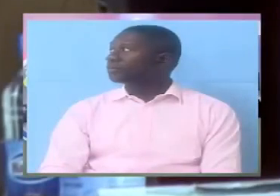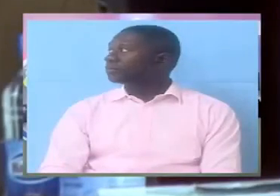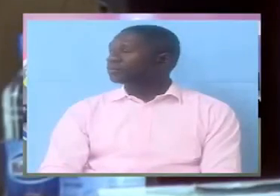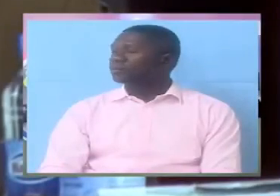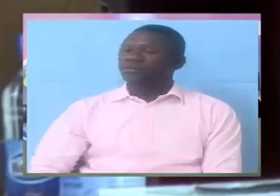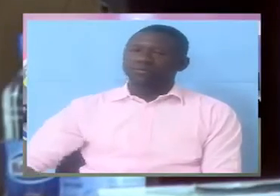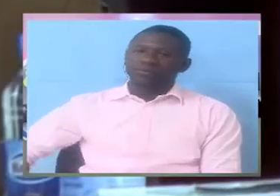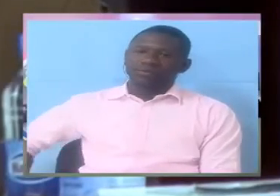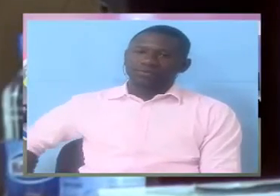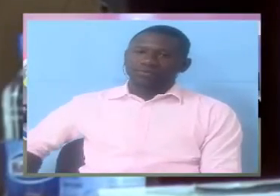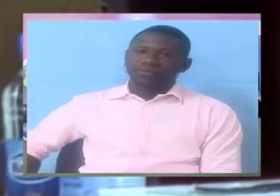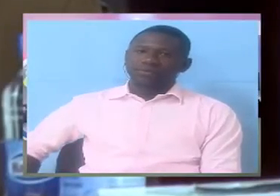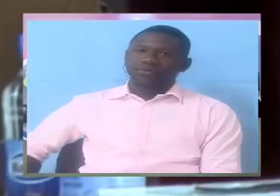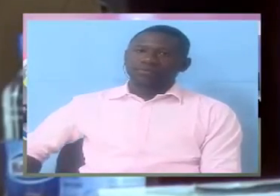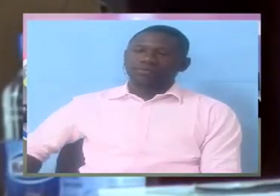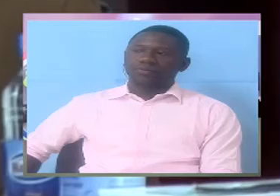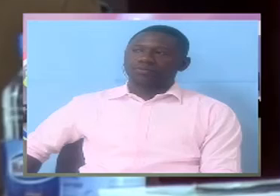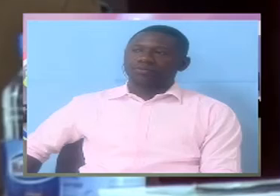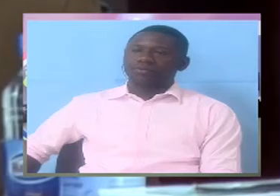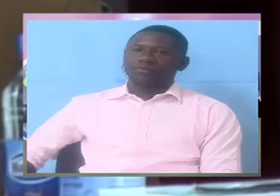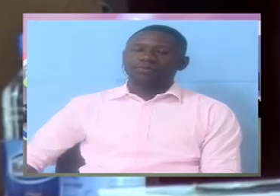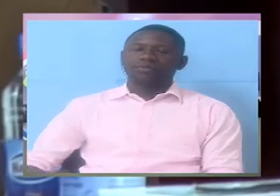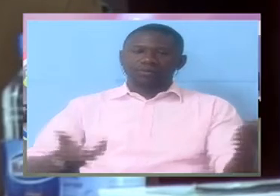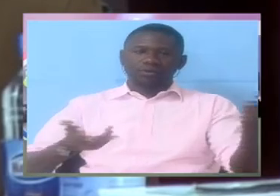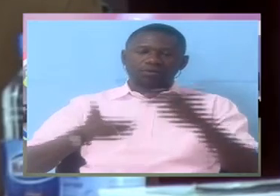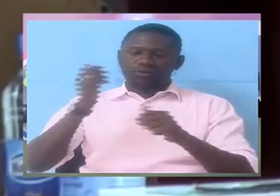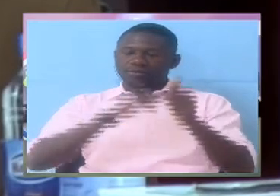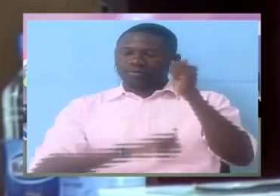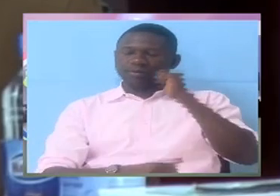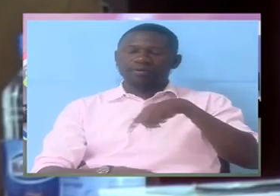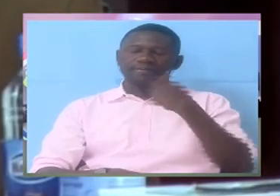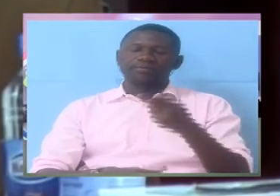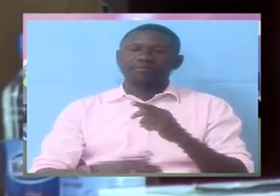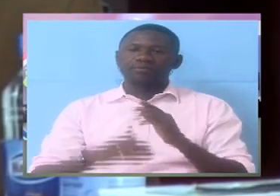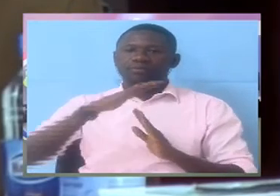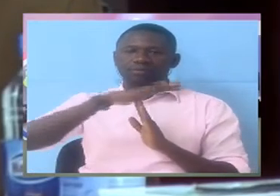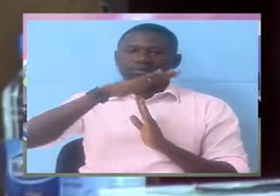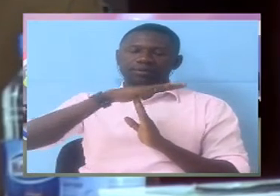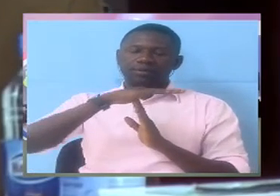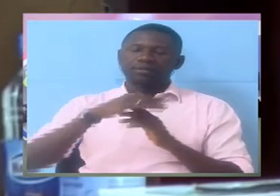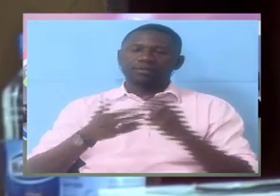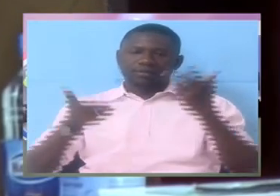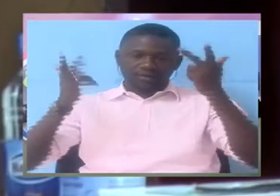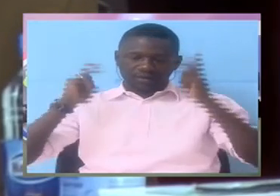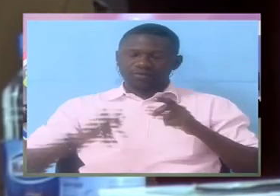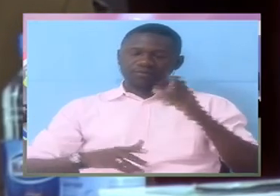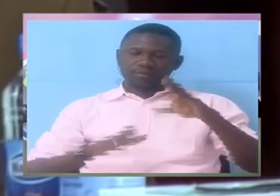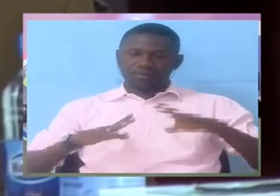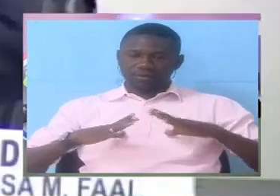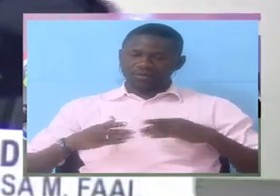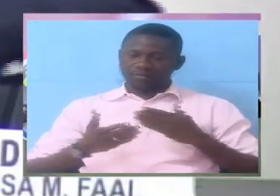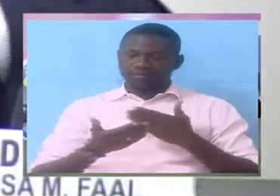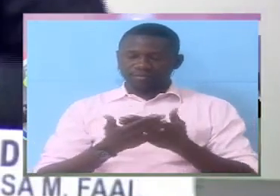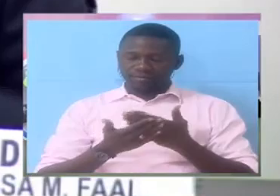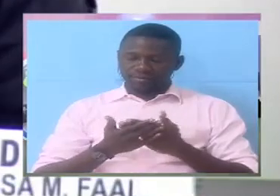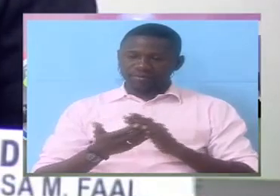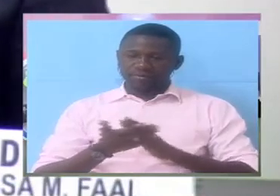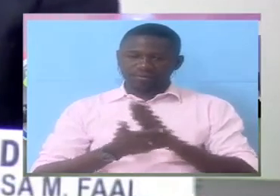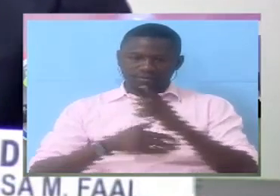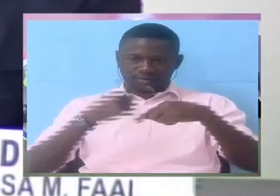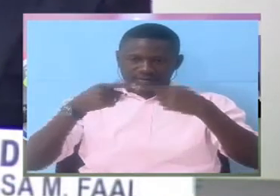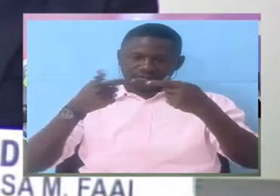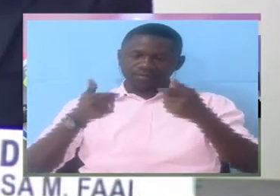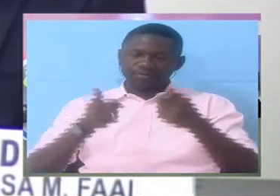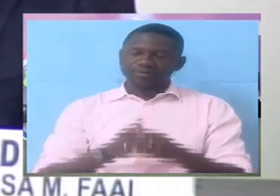Welcome back from the lunch break. Council, if we are ready to continue, please proceed. Yes. Thank you.